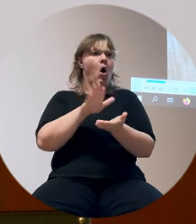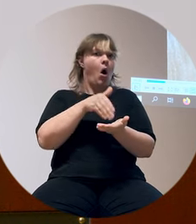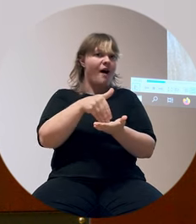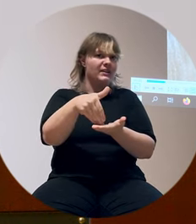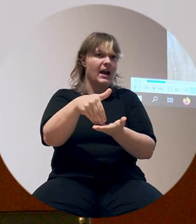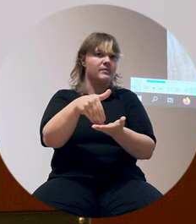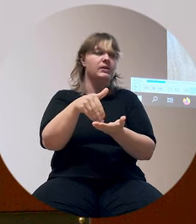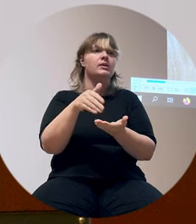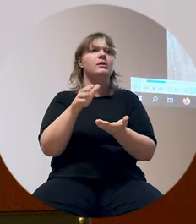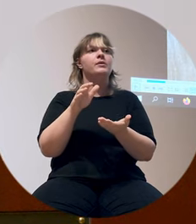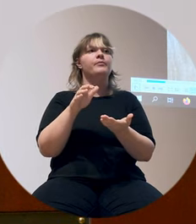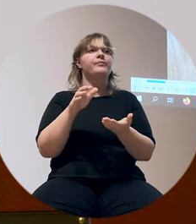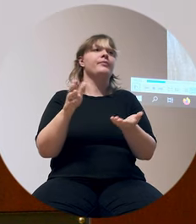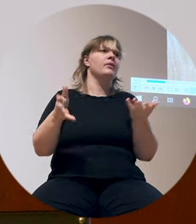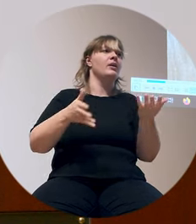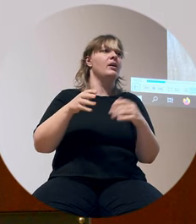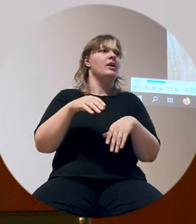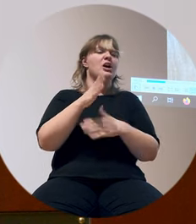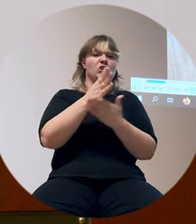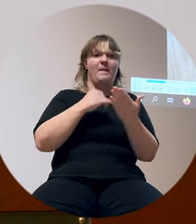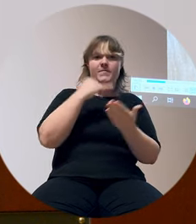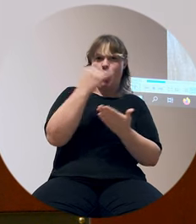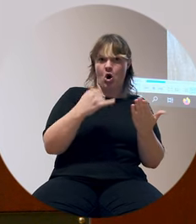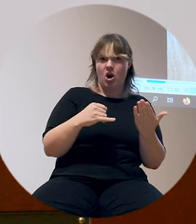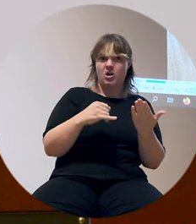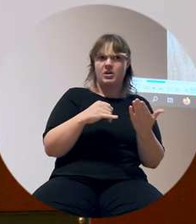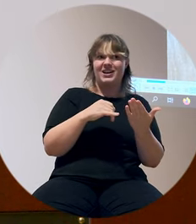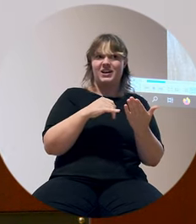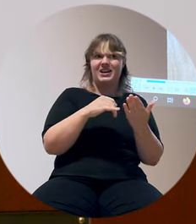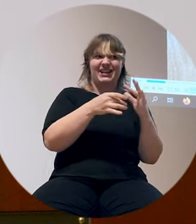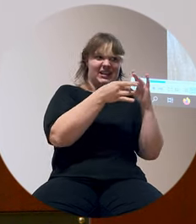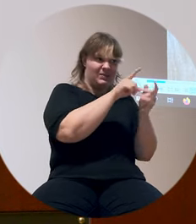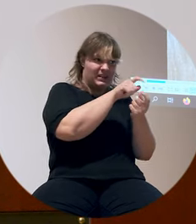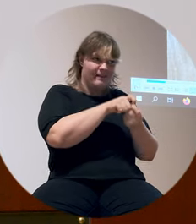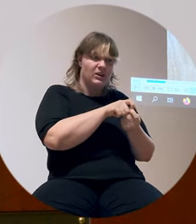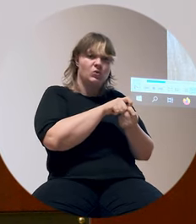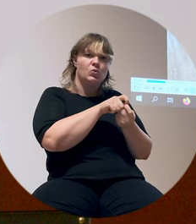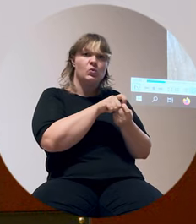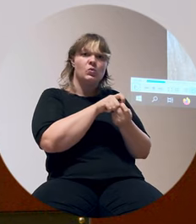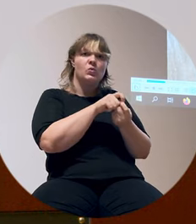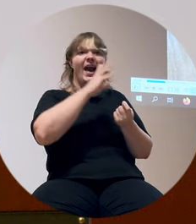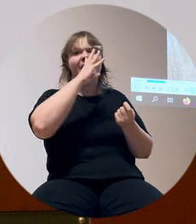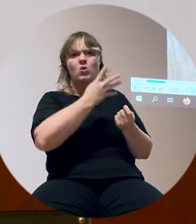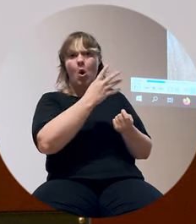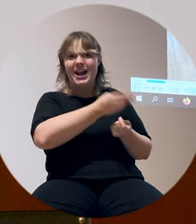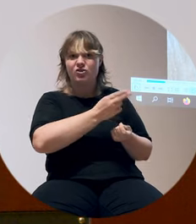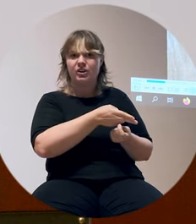Oftentimes, I mean, some of the works speak specifically to ignored